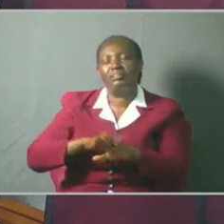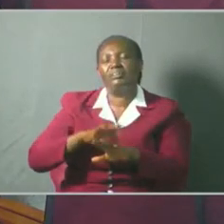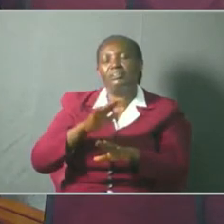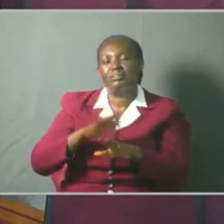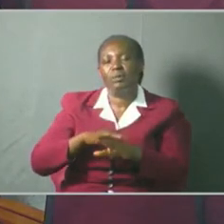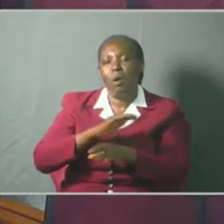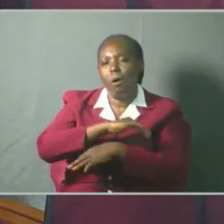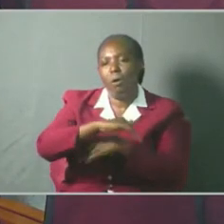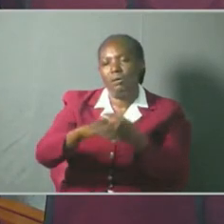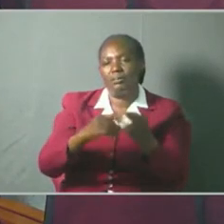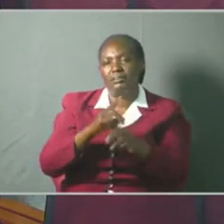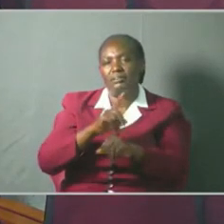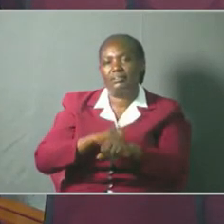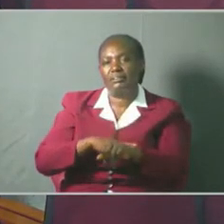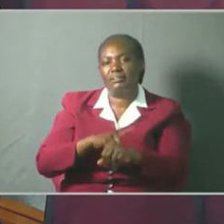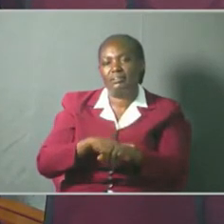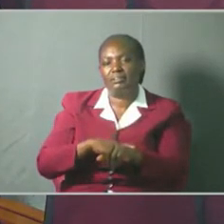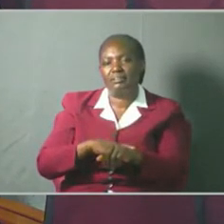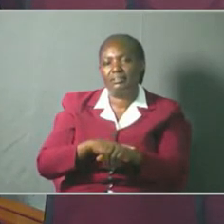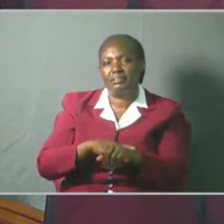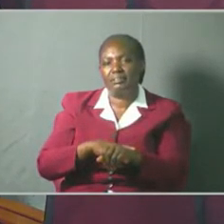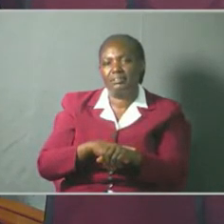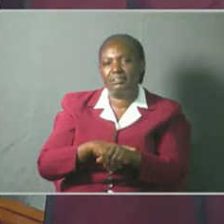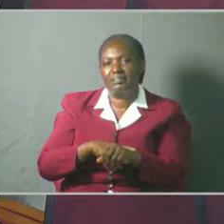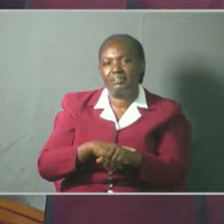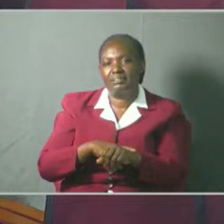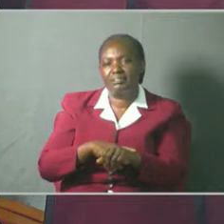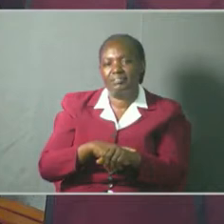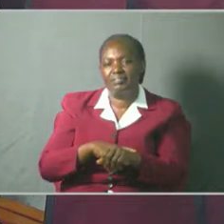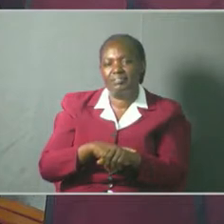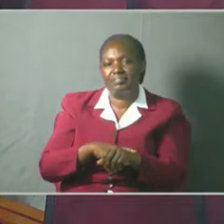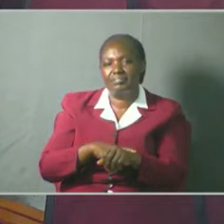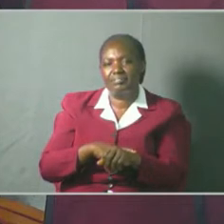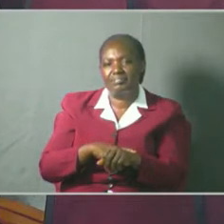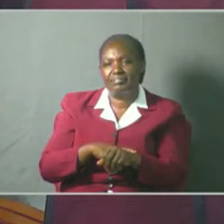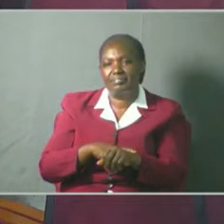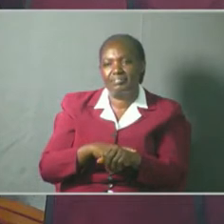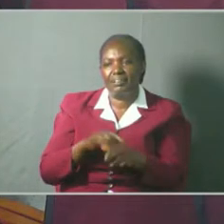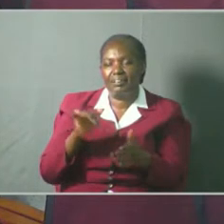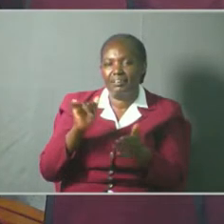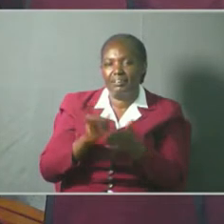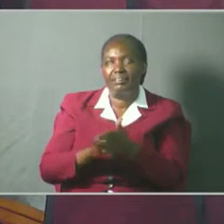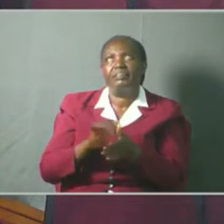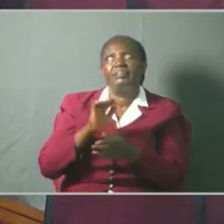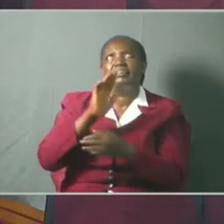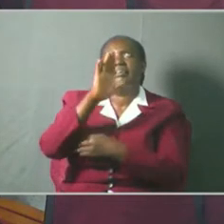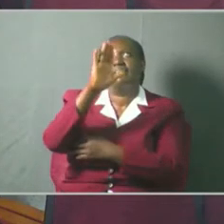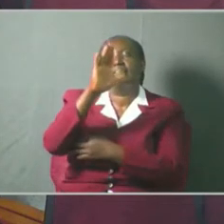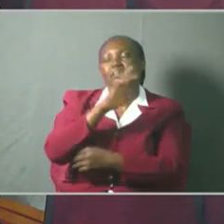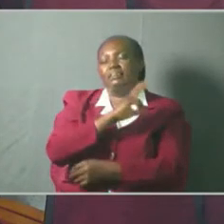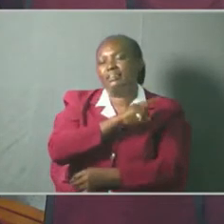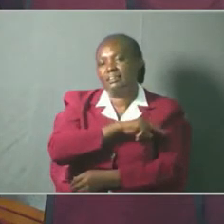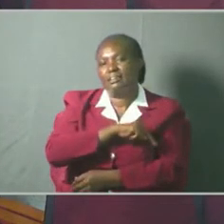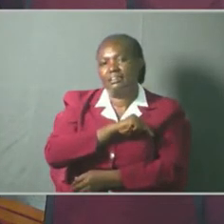time. All the time? Lord is good and that is his nature.